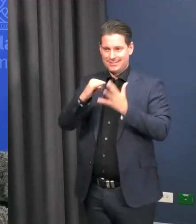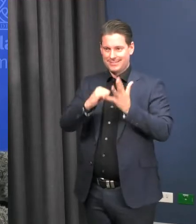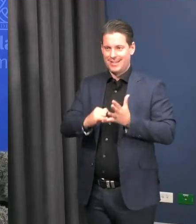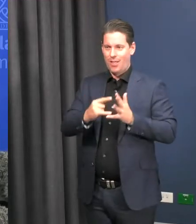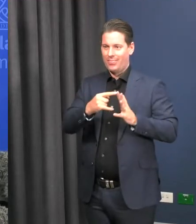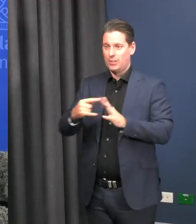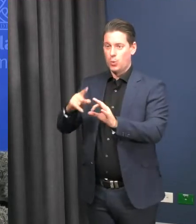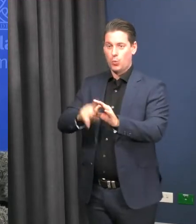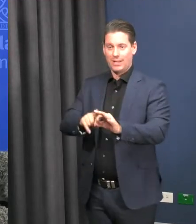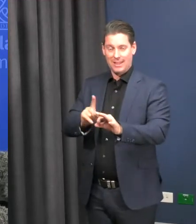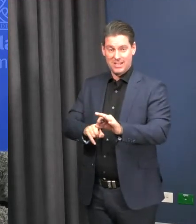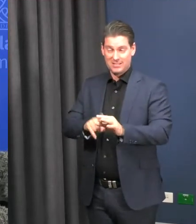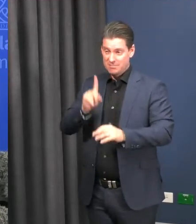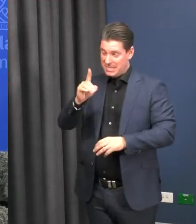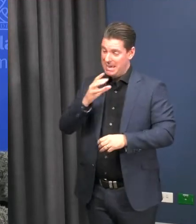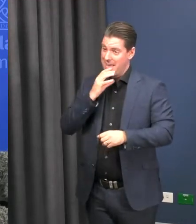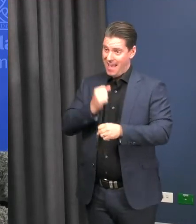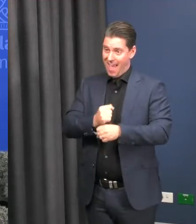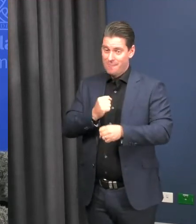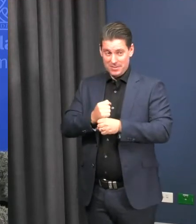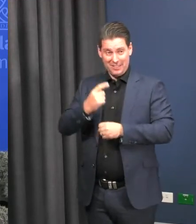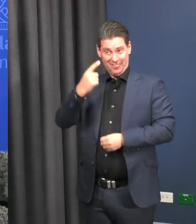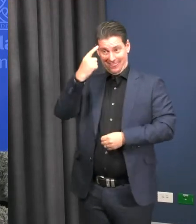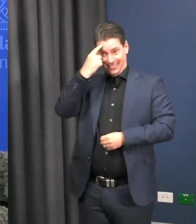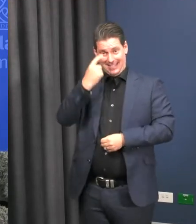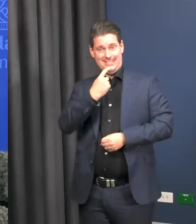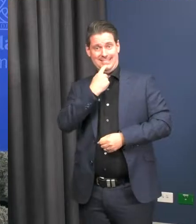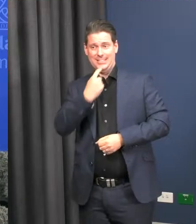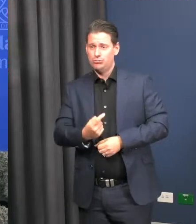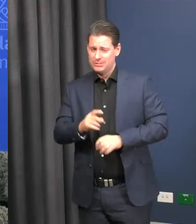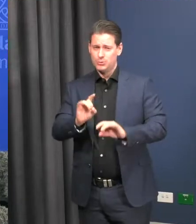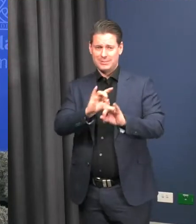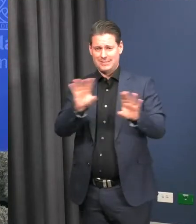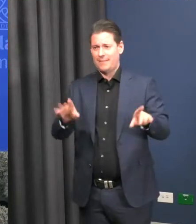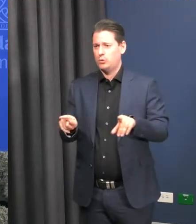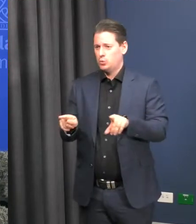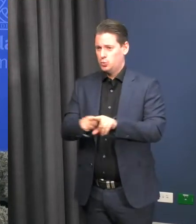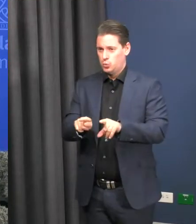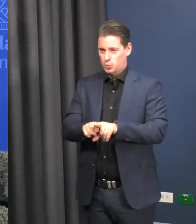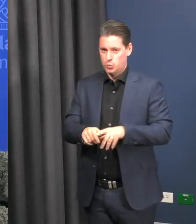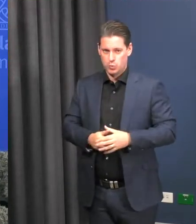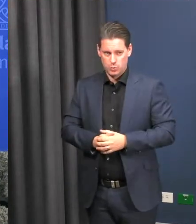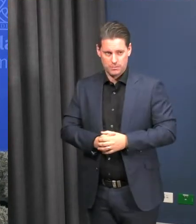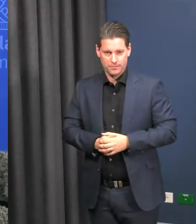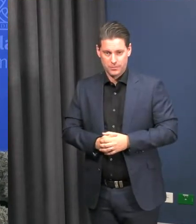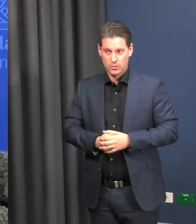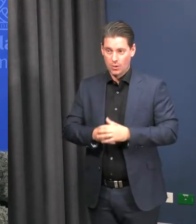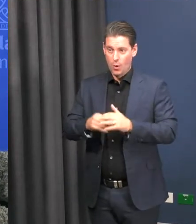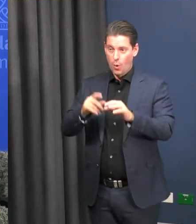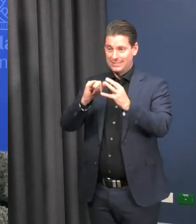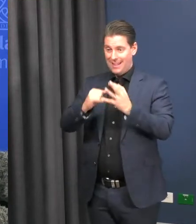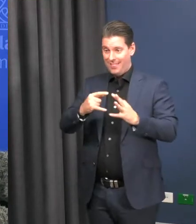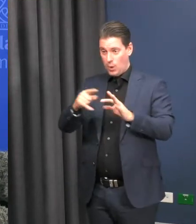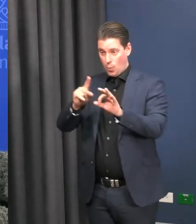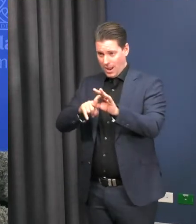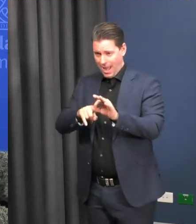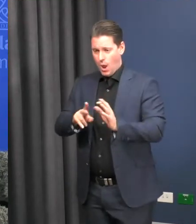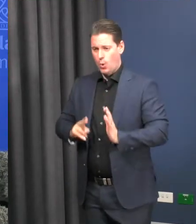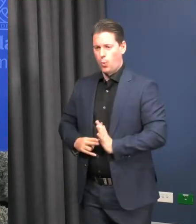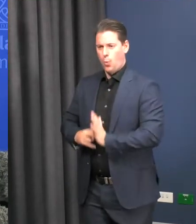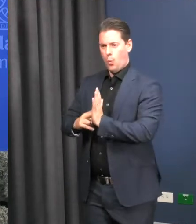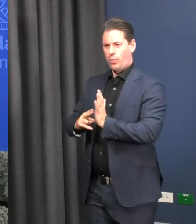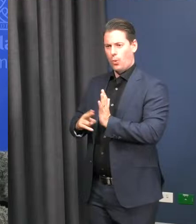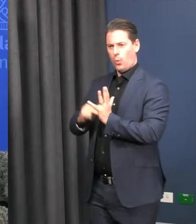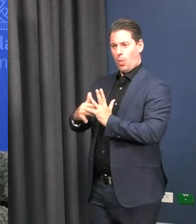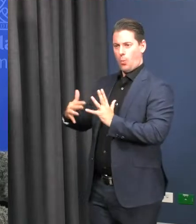are taking this seriously, and Queenslanders, as well as those on the north coast of New South Wales, need to do so as